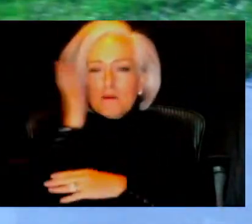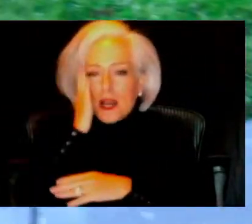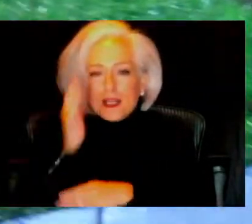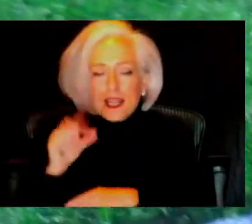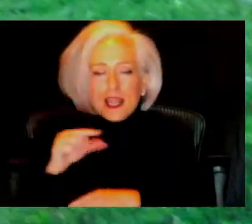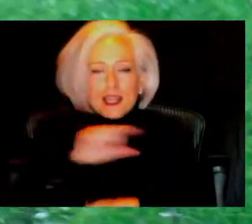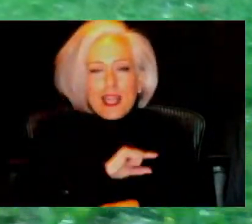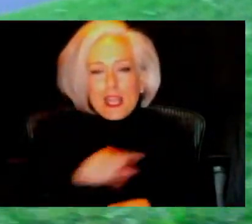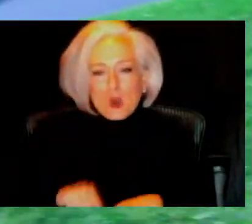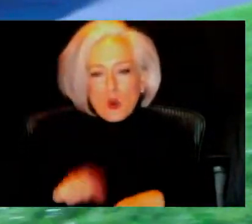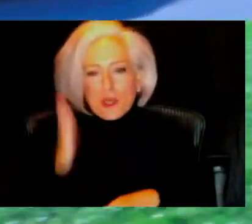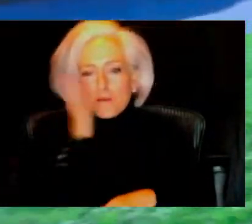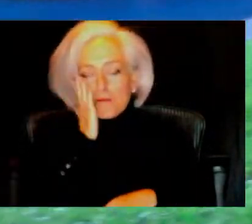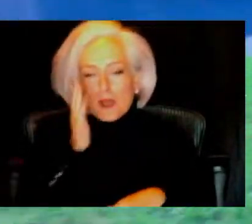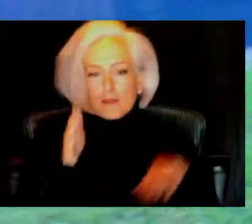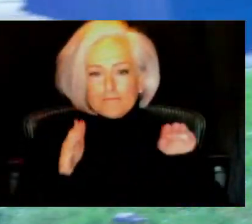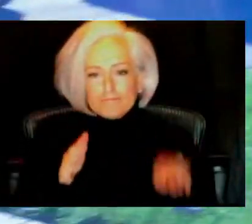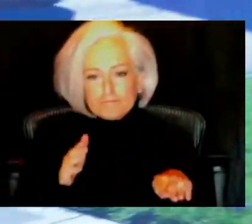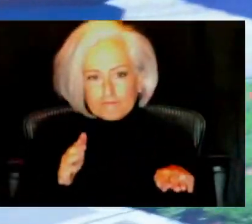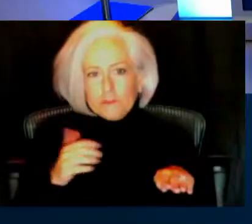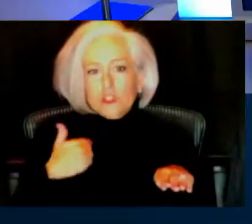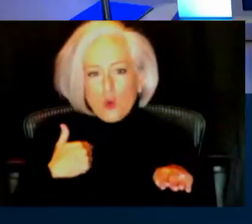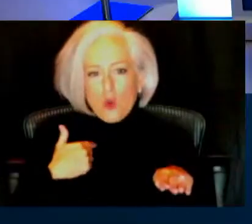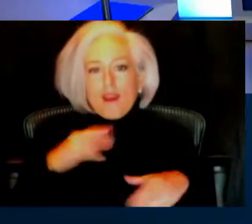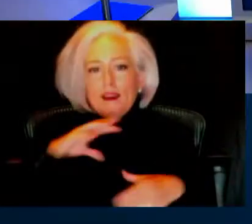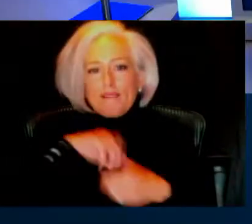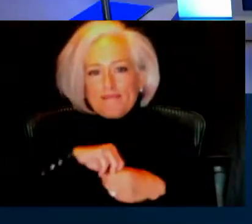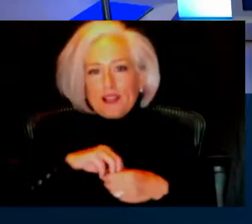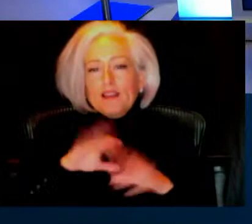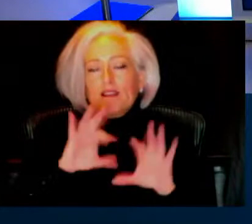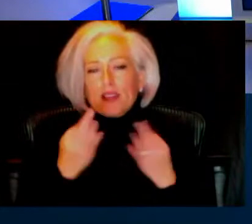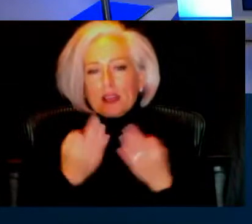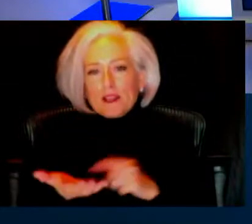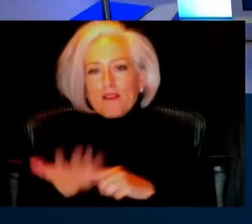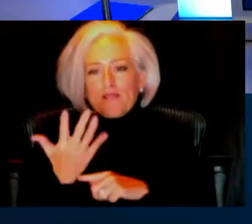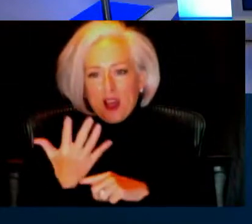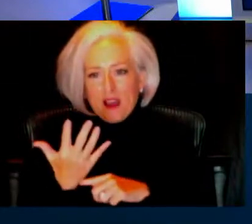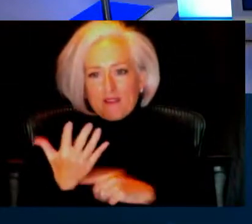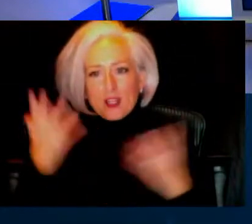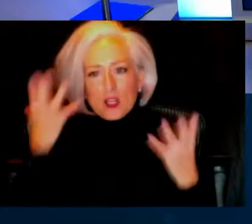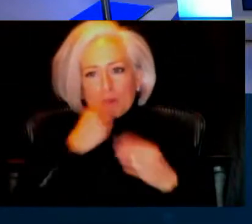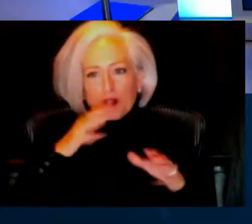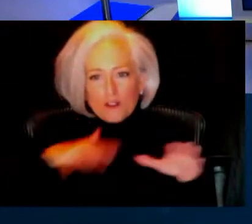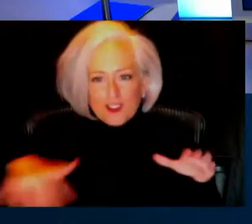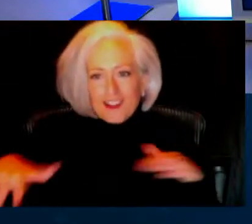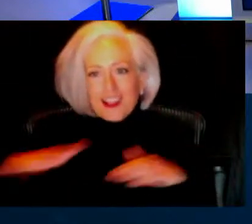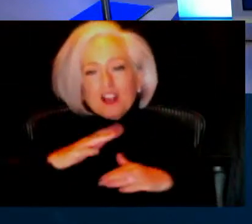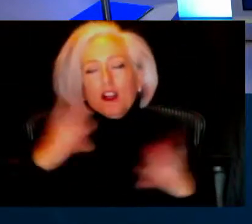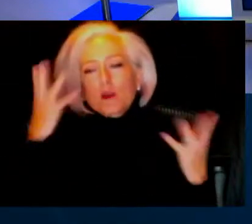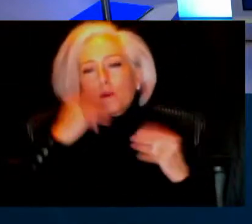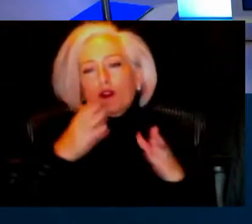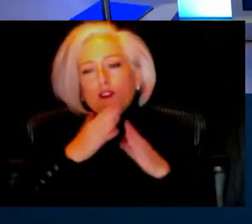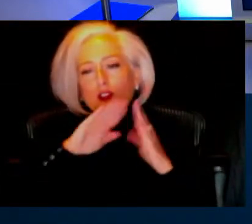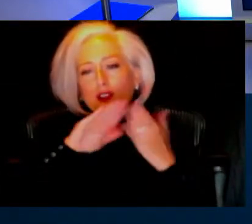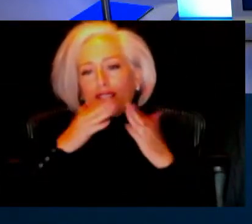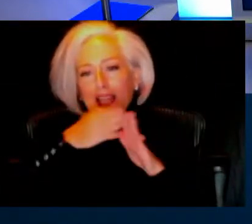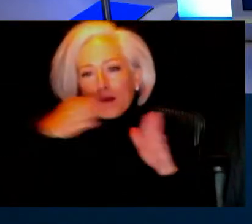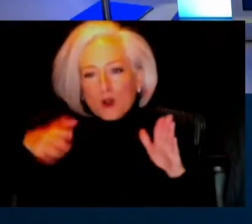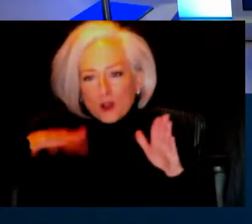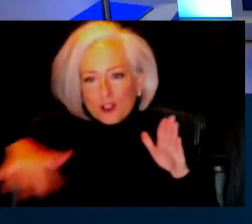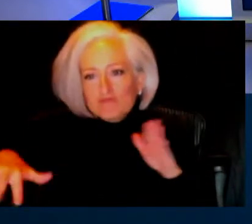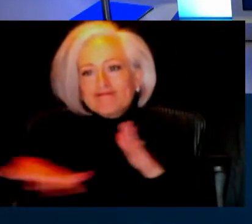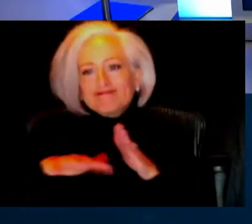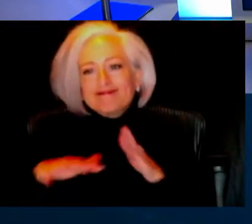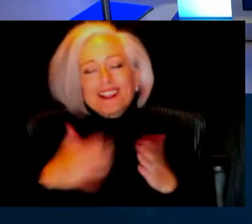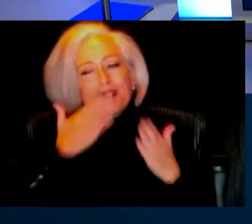5. Well, it's a beautiful space, a beautiful neighborhood made for those veterans. So we appreciate you showing us around today. Archie, thank